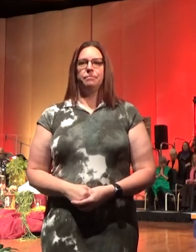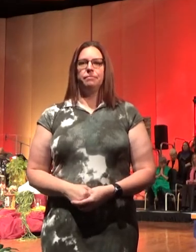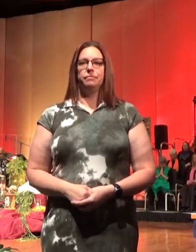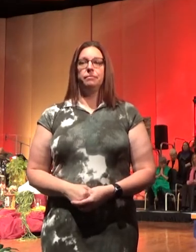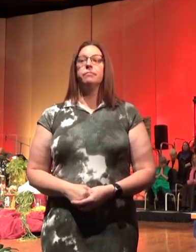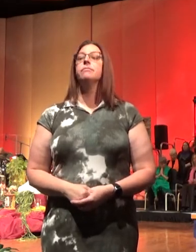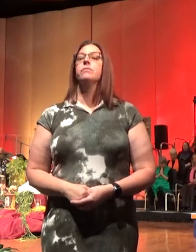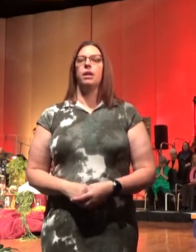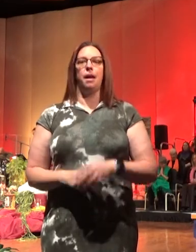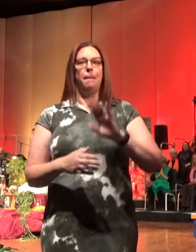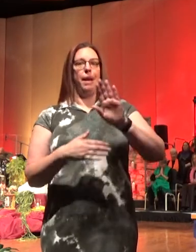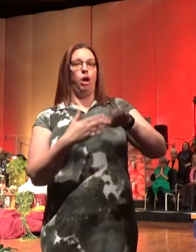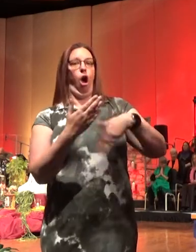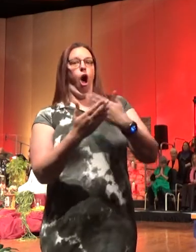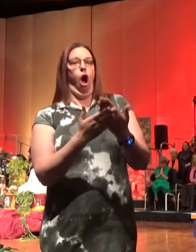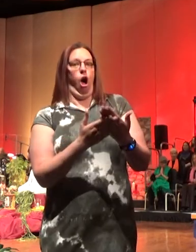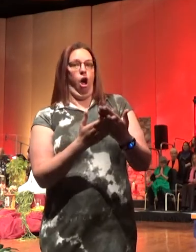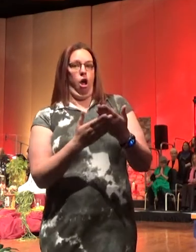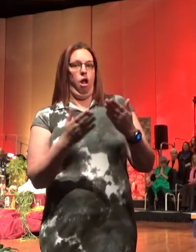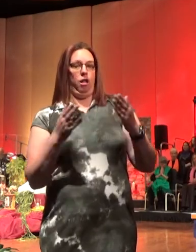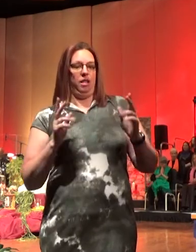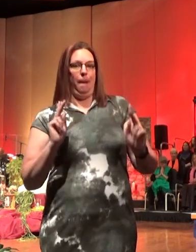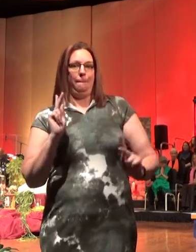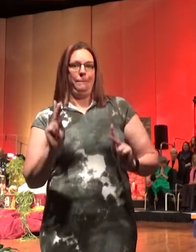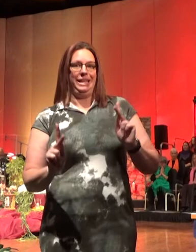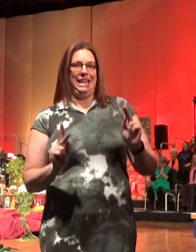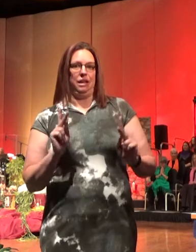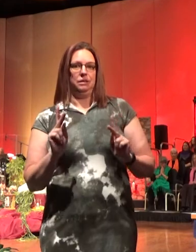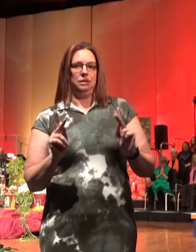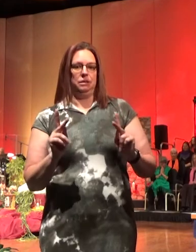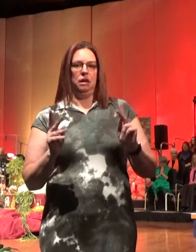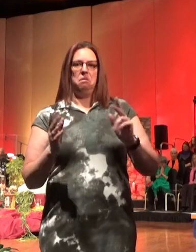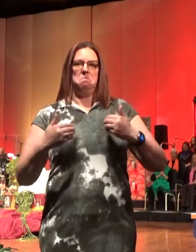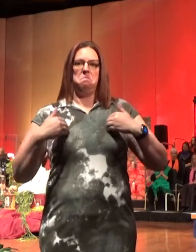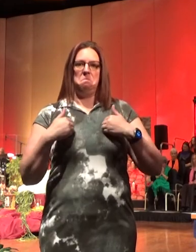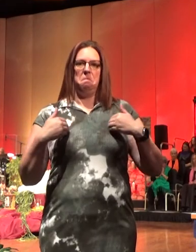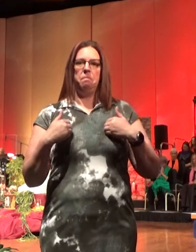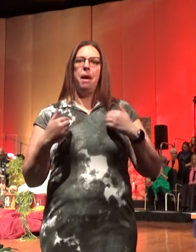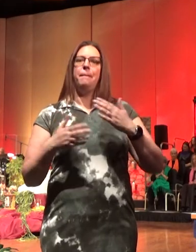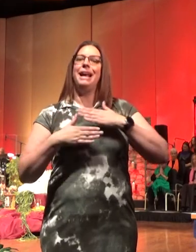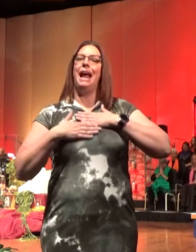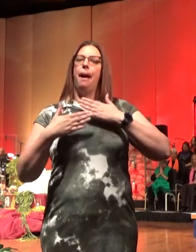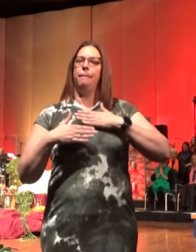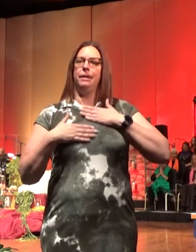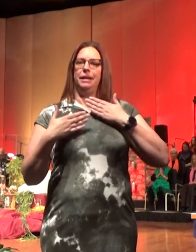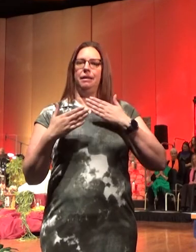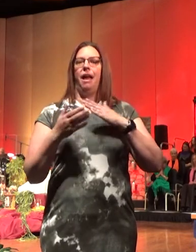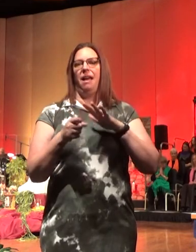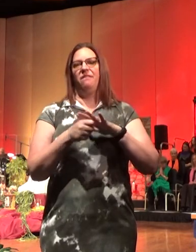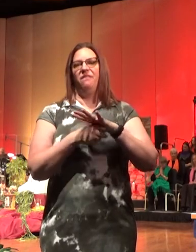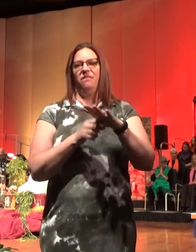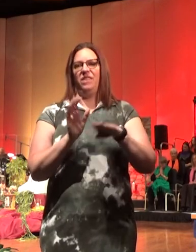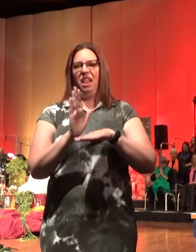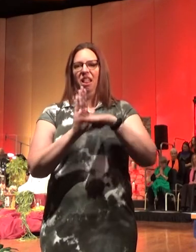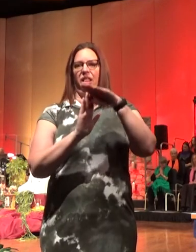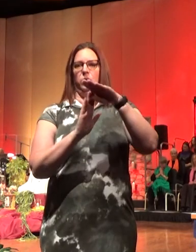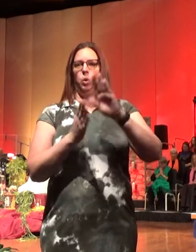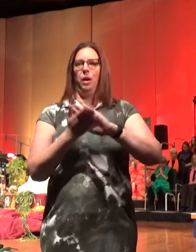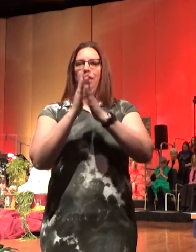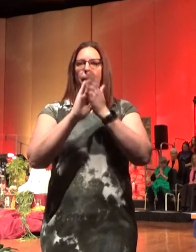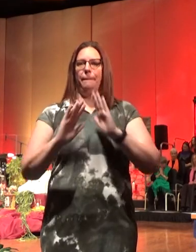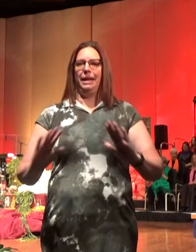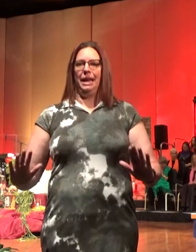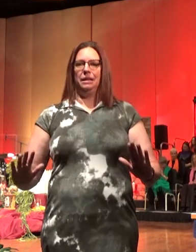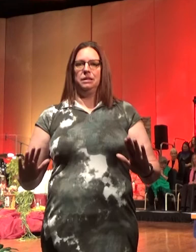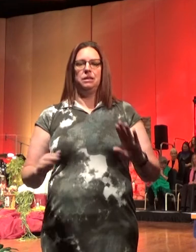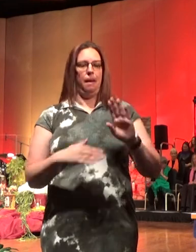beings be happy. May all beings be filled with peace. May all beings be filled with